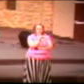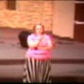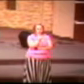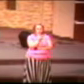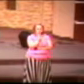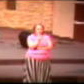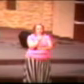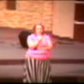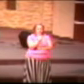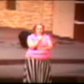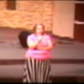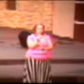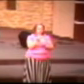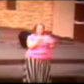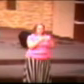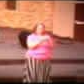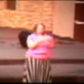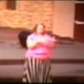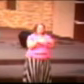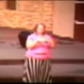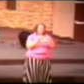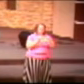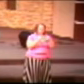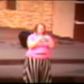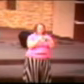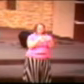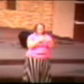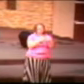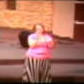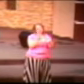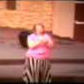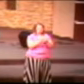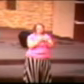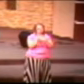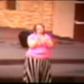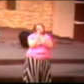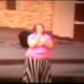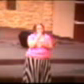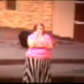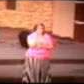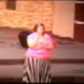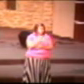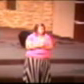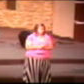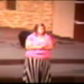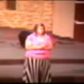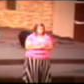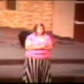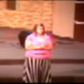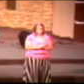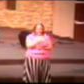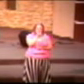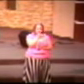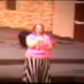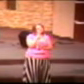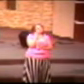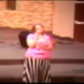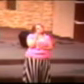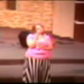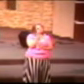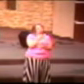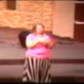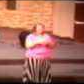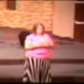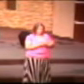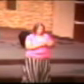Their class does life together twice a week in someone's home. And I love this because some of them have